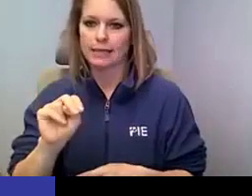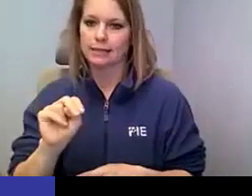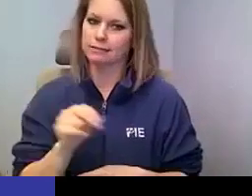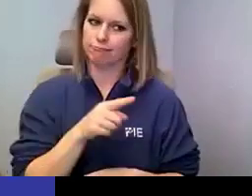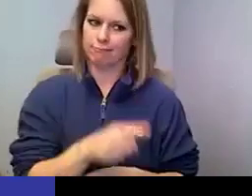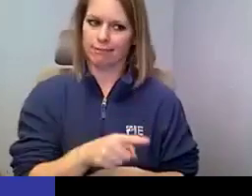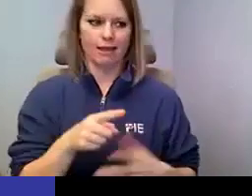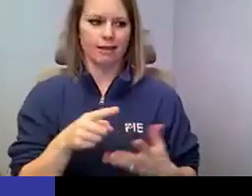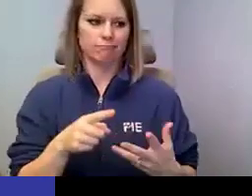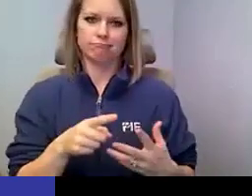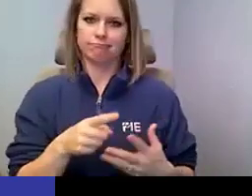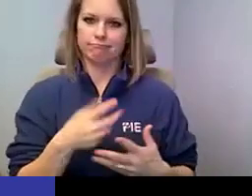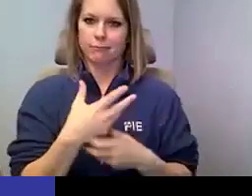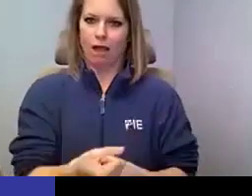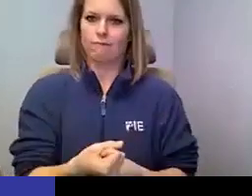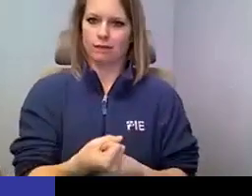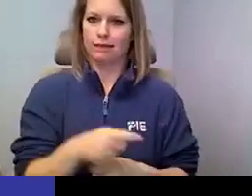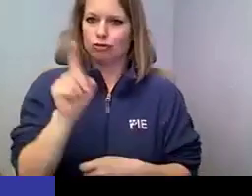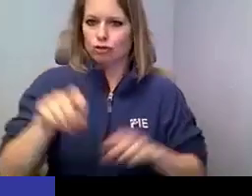able to